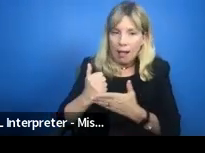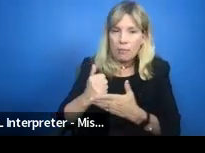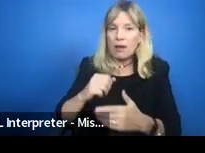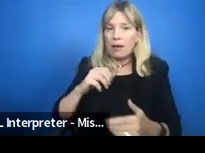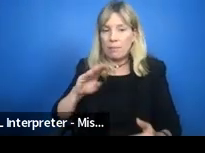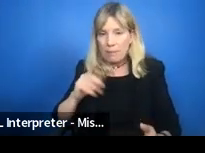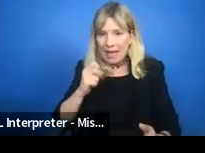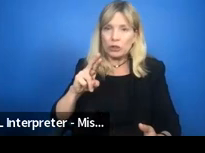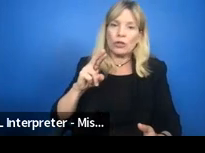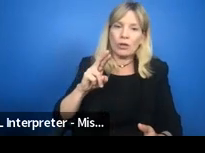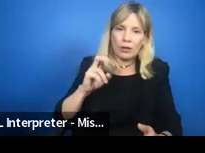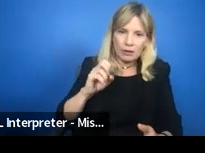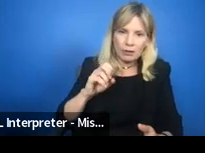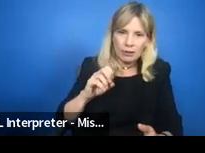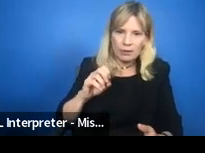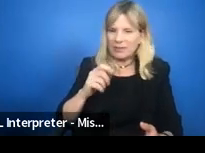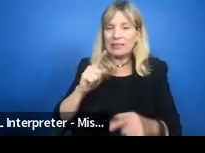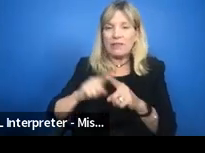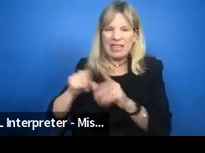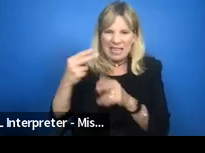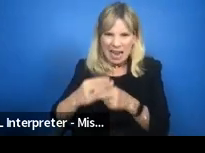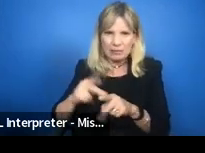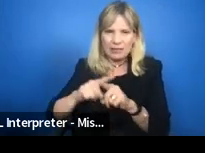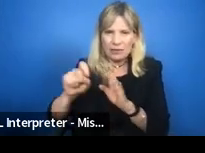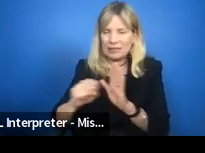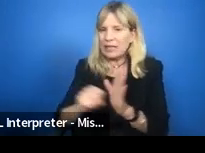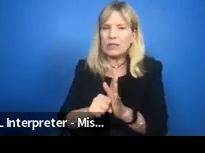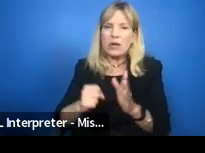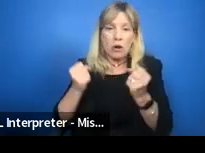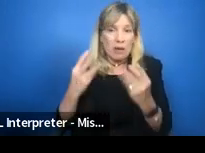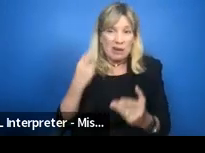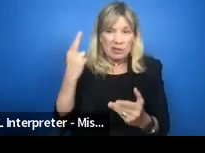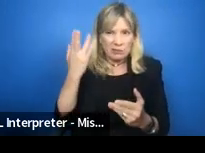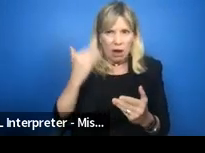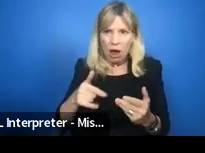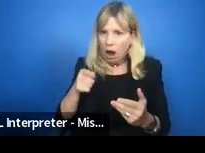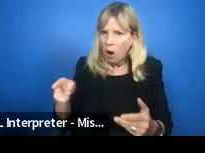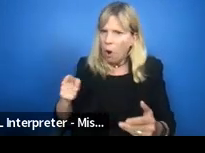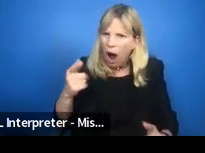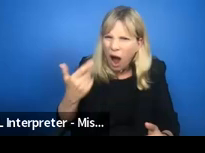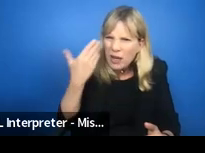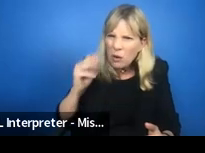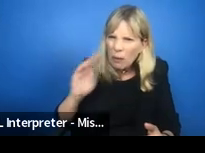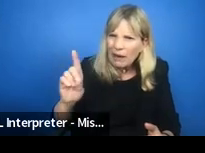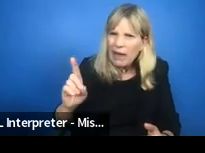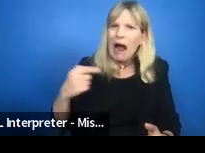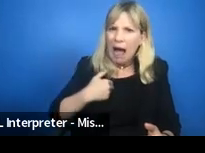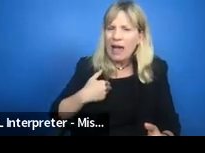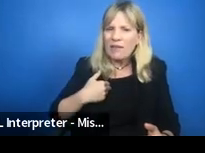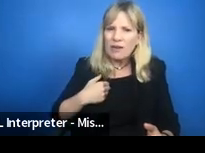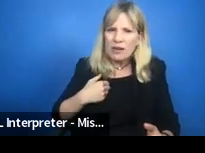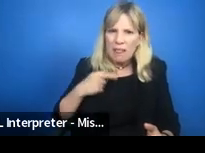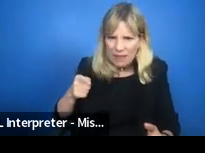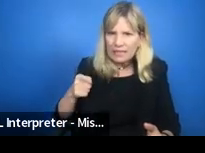has different names in different states. So there's a number of reasons you may not know that the person you're speaking with is enrolled